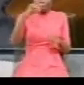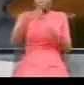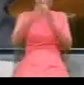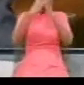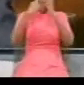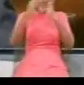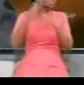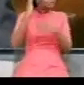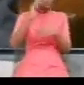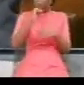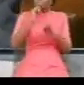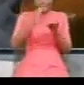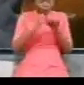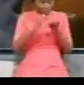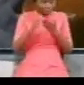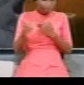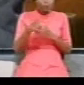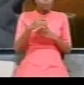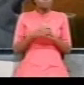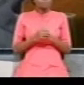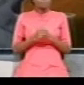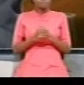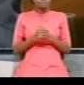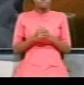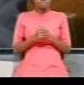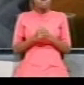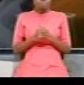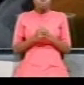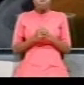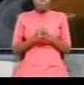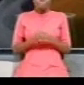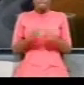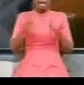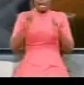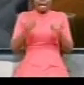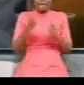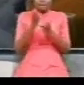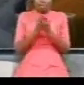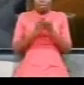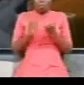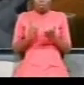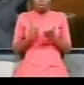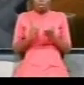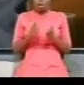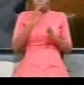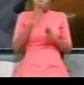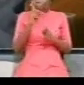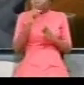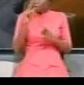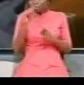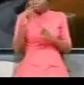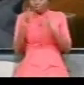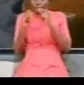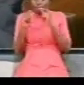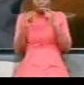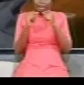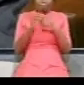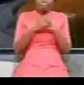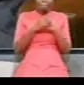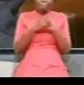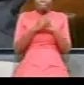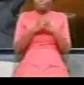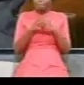neither will your Father in heaven forgive you. Can somebody be gossiping, be cheating,